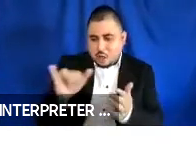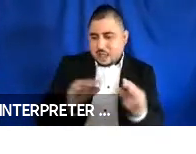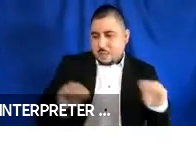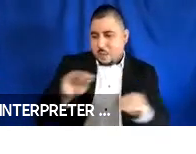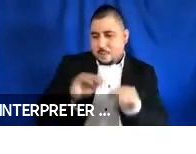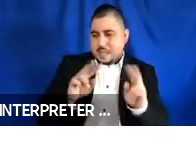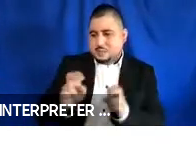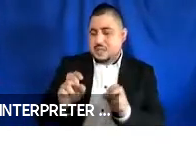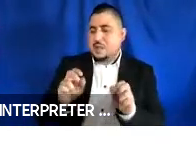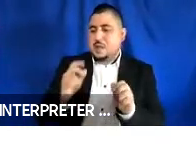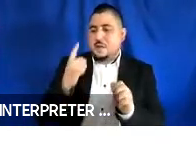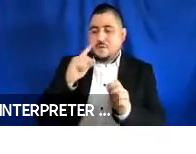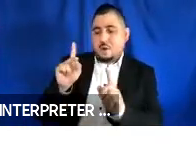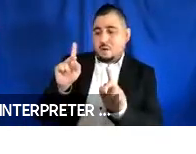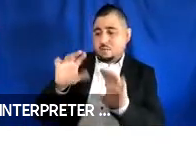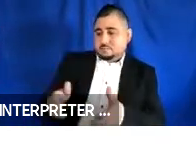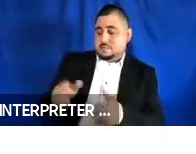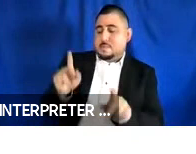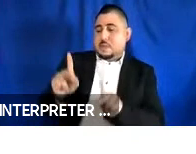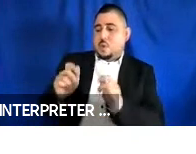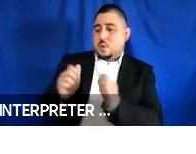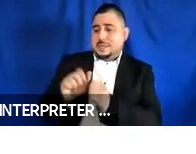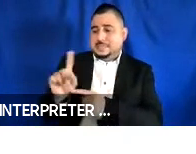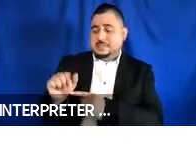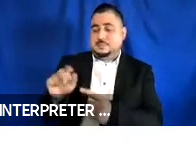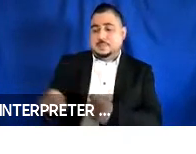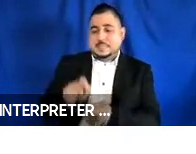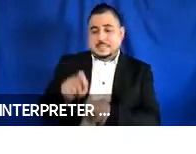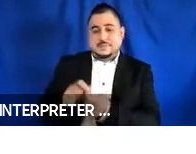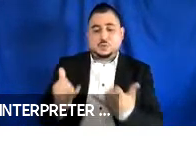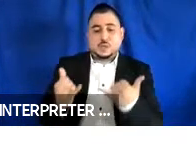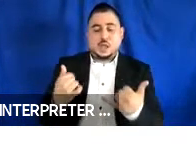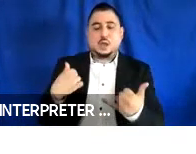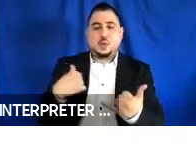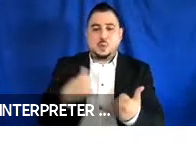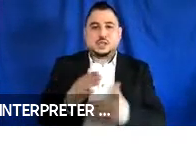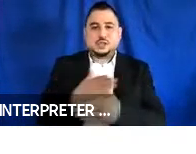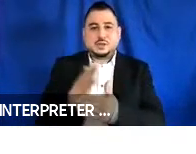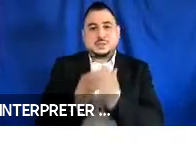of persons with disability. Specifically